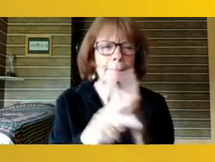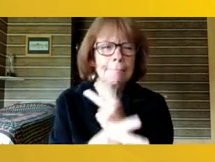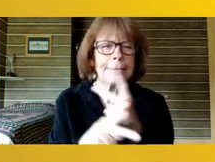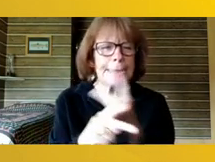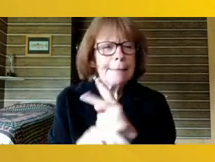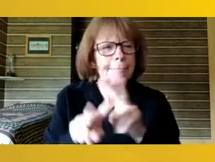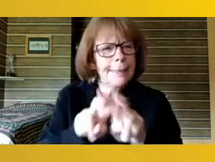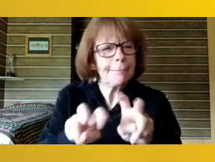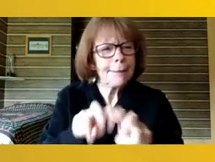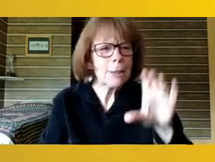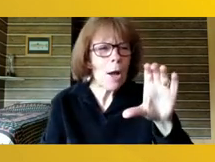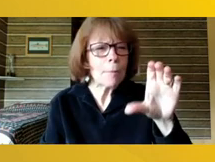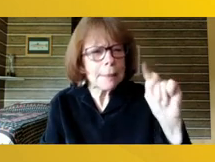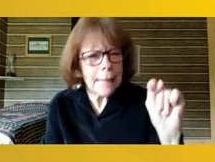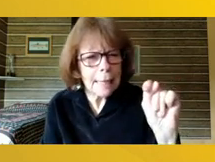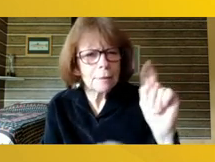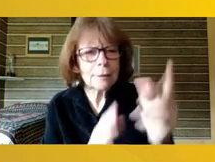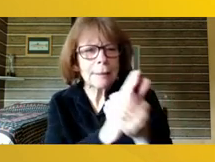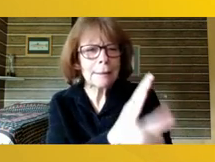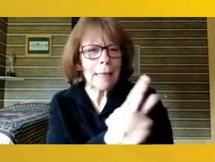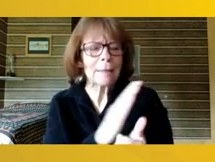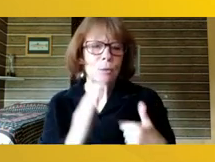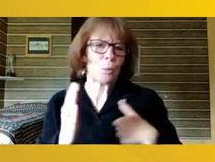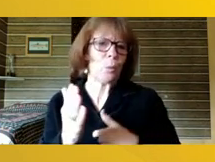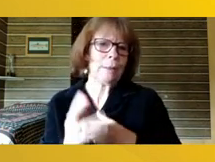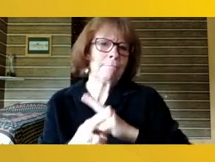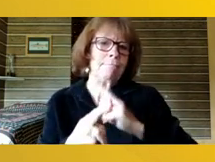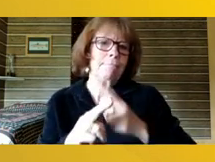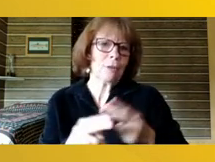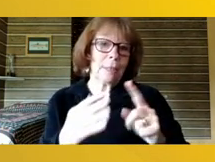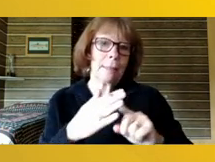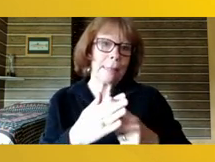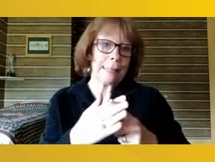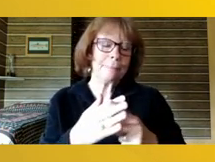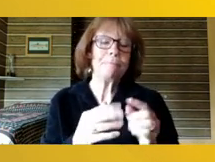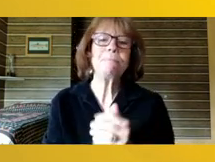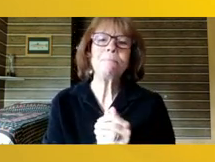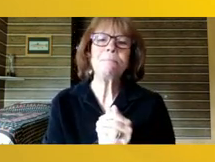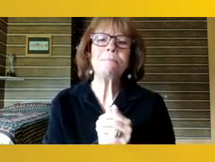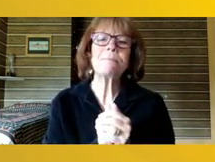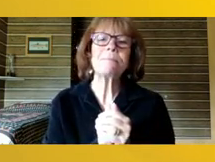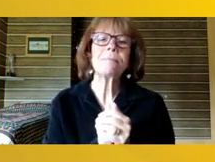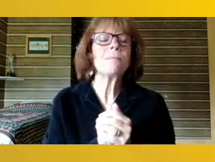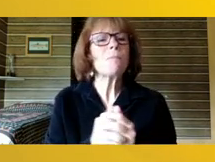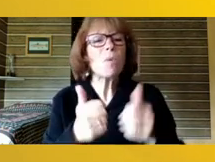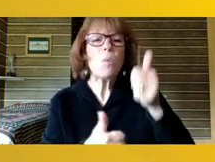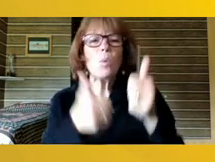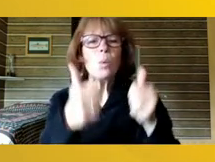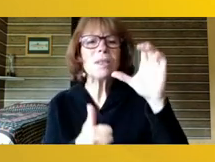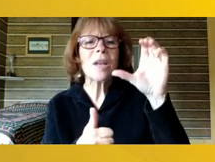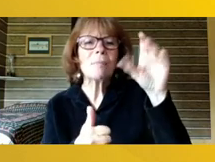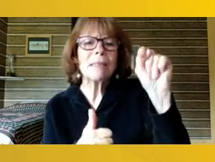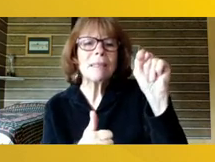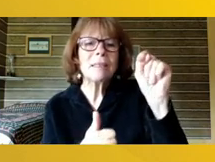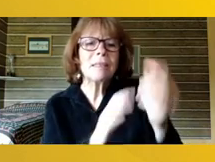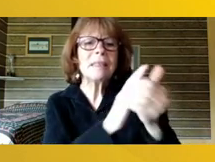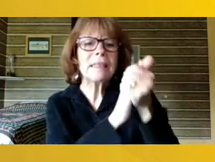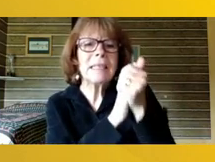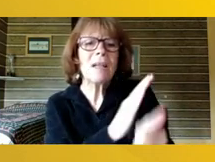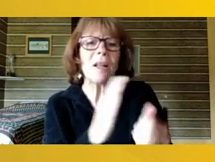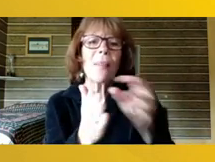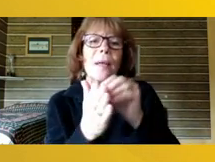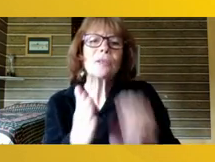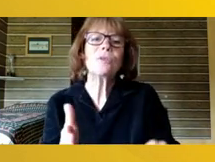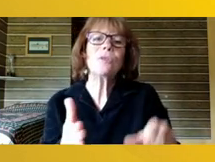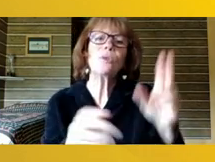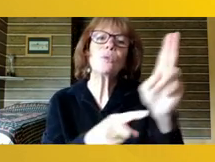computational thinking competencies that we talked about at the beginning. So what computational thinking competencies have students used so